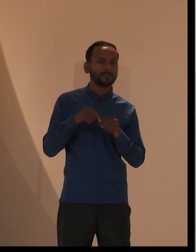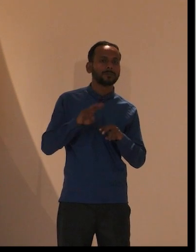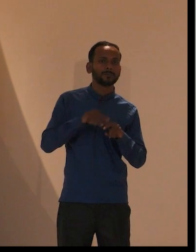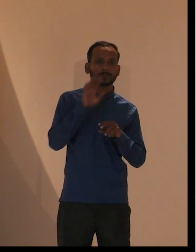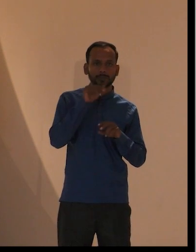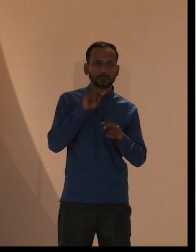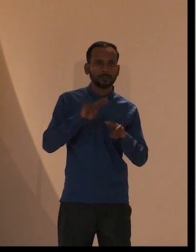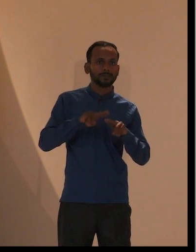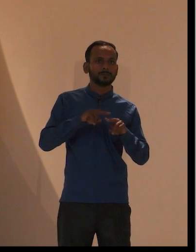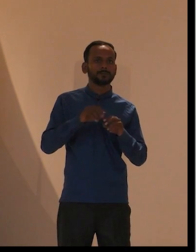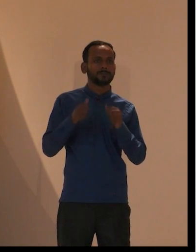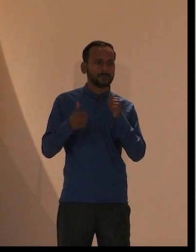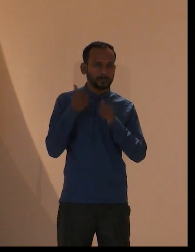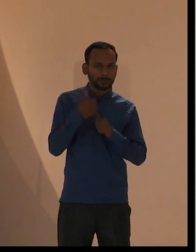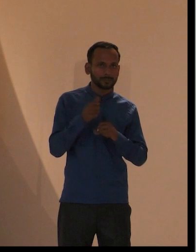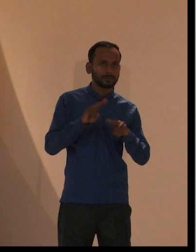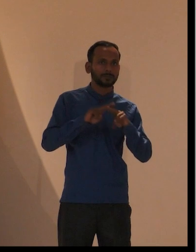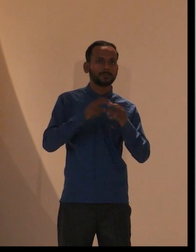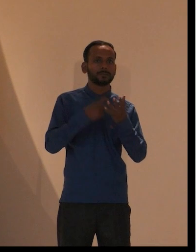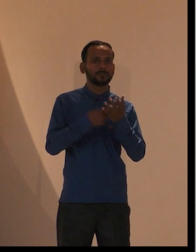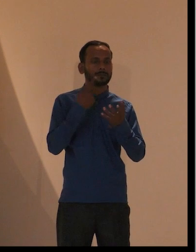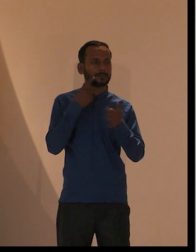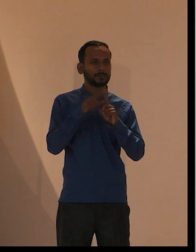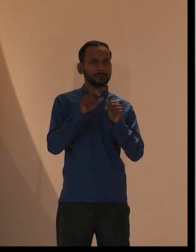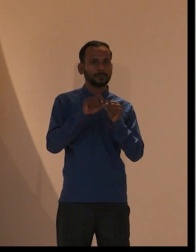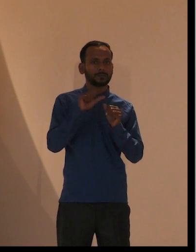Maundy Thursday, and that was the day when this object was